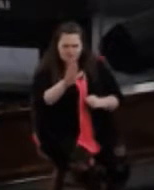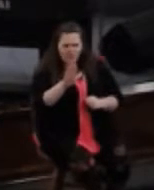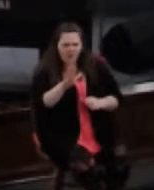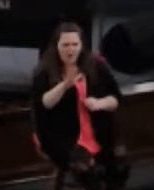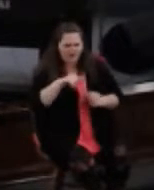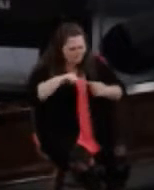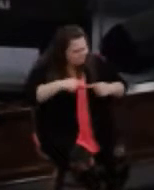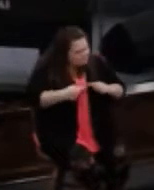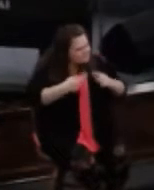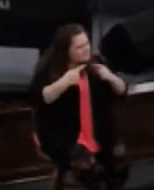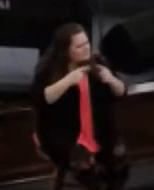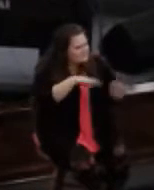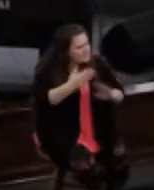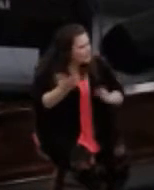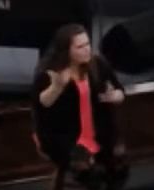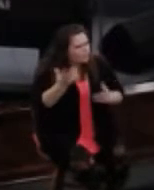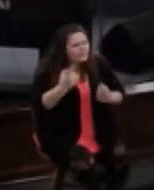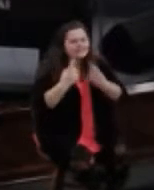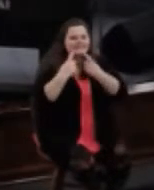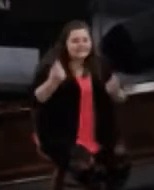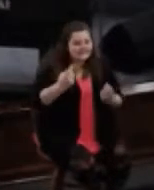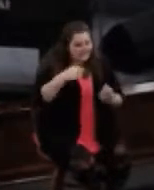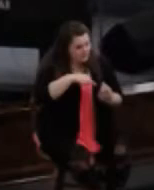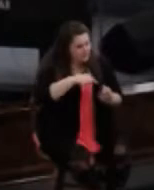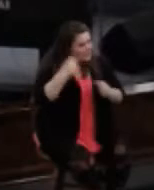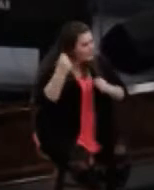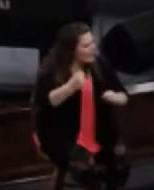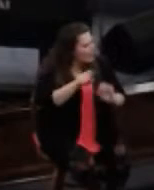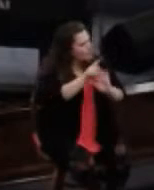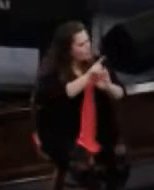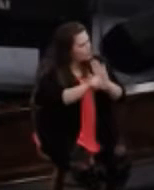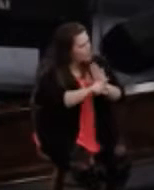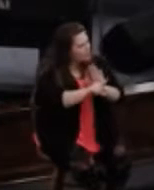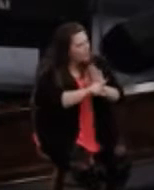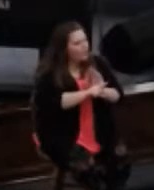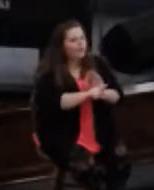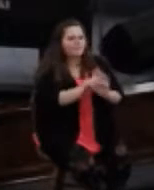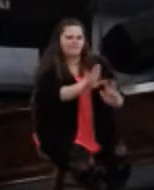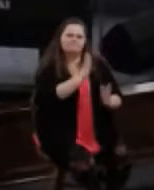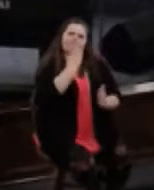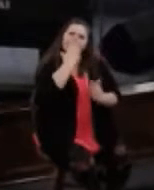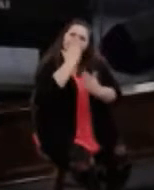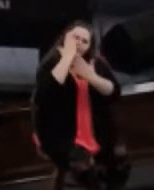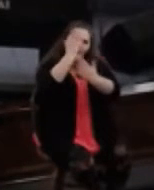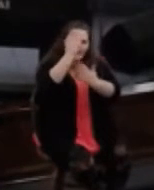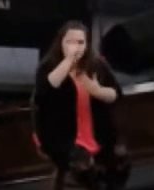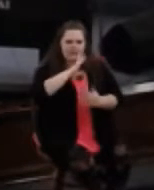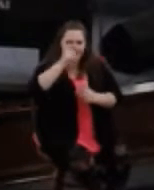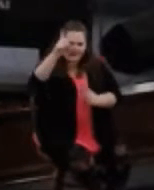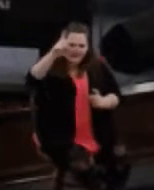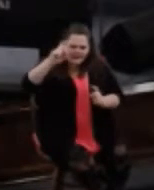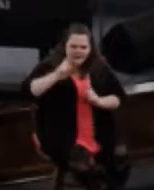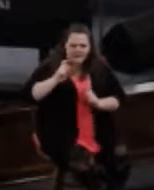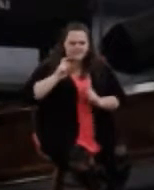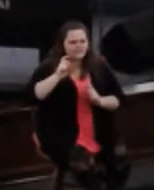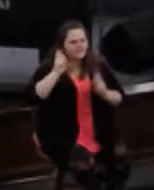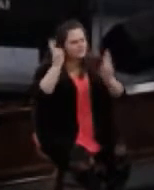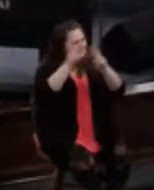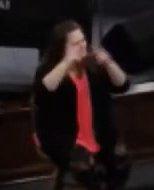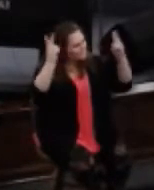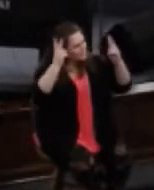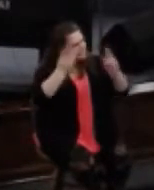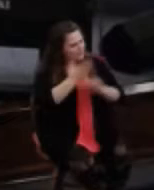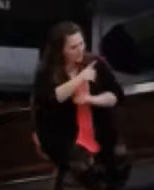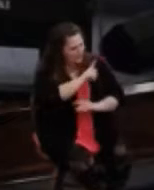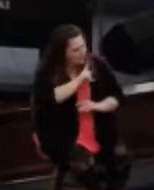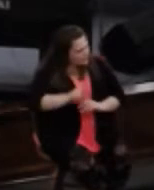death is sin, and the power of sin is the law. But thanks be to God. He gives us the victory through our Lord